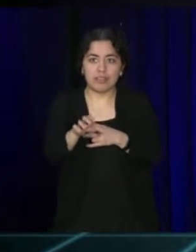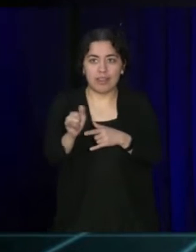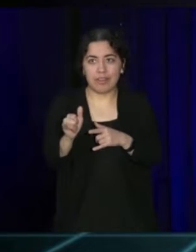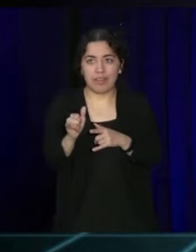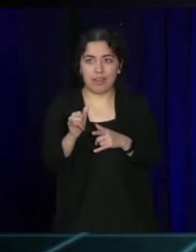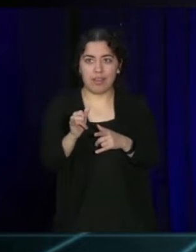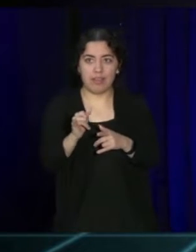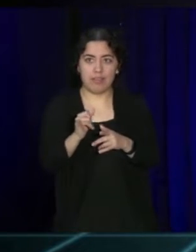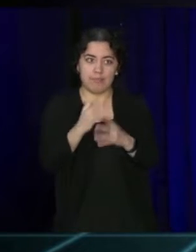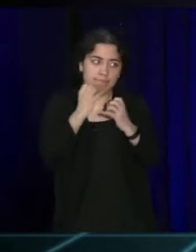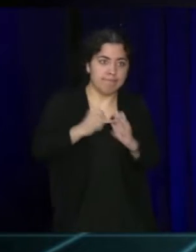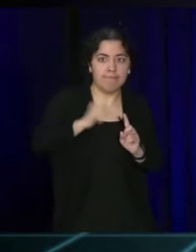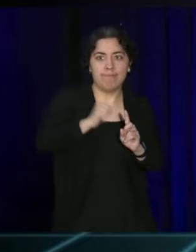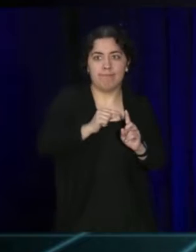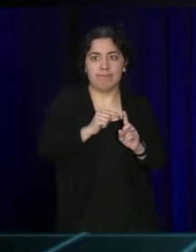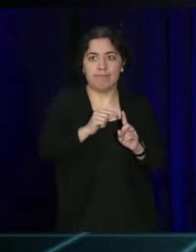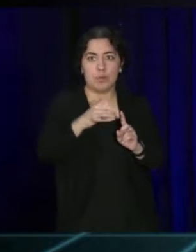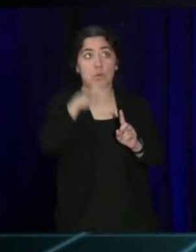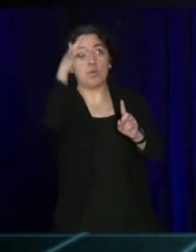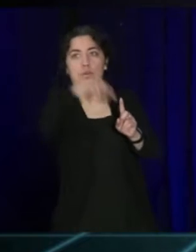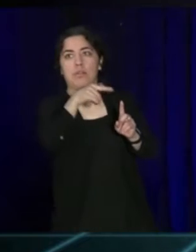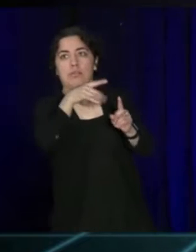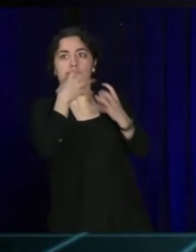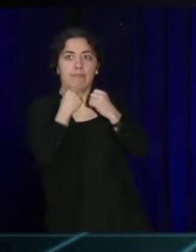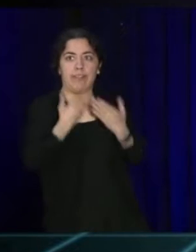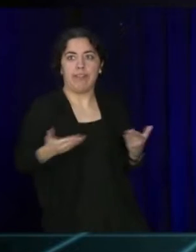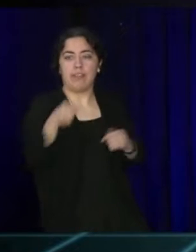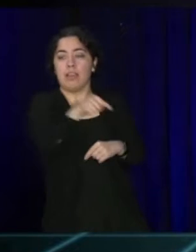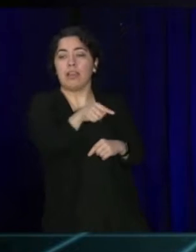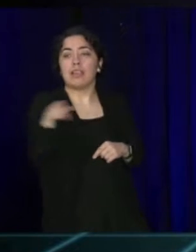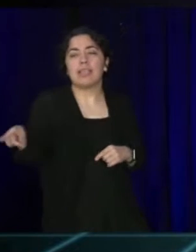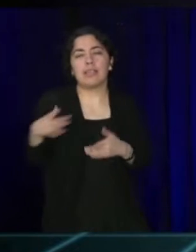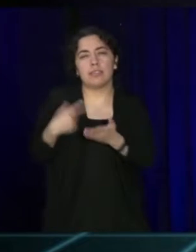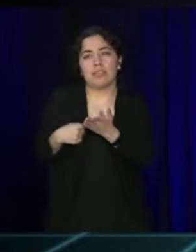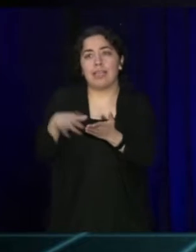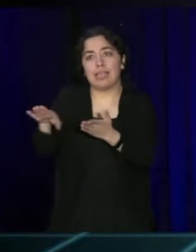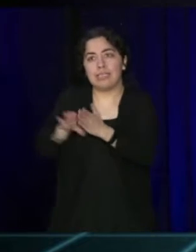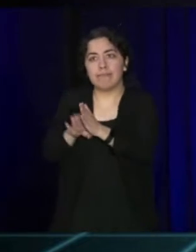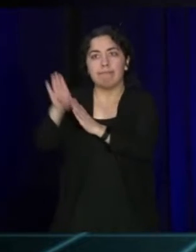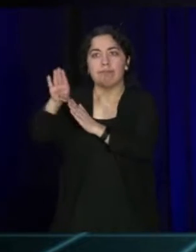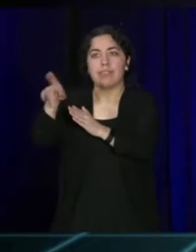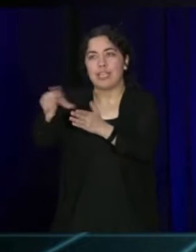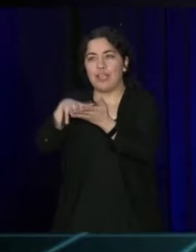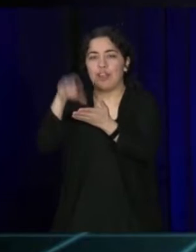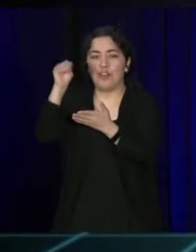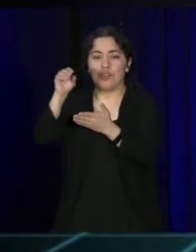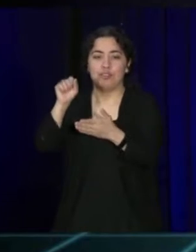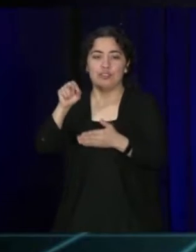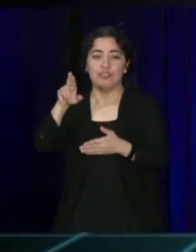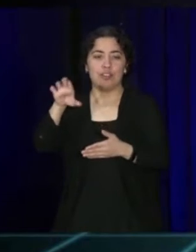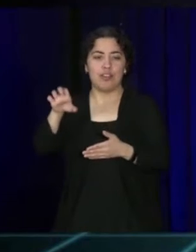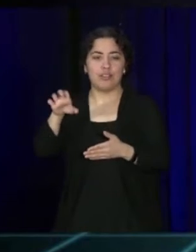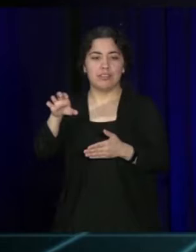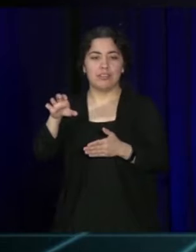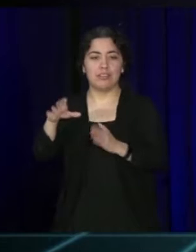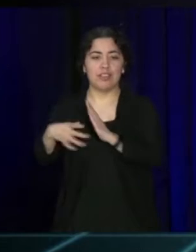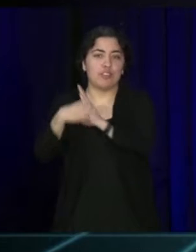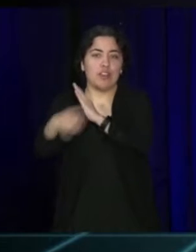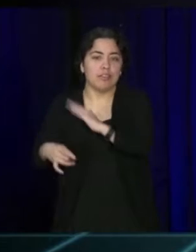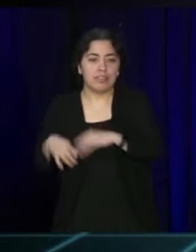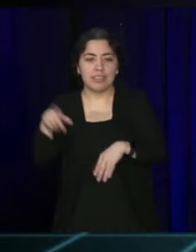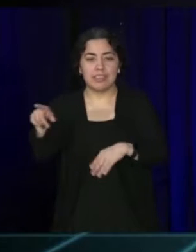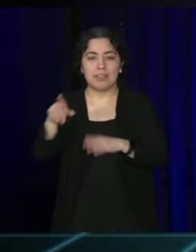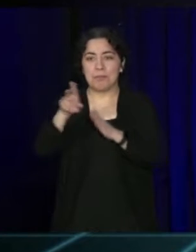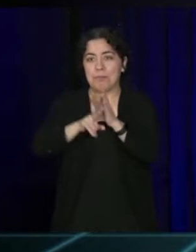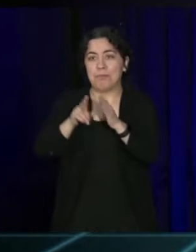vuejs, Chris, he was just talking about how he came up to this, he learned the sauce, and how he found to build projects and get